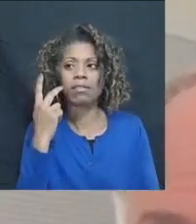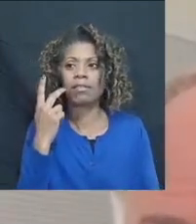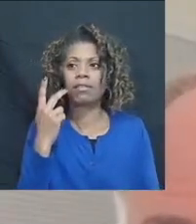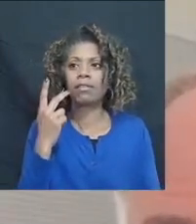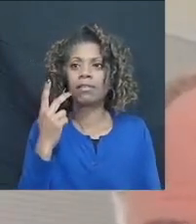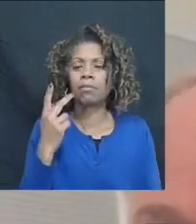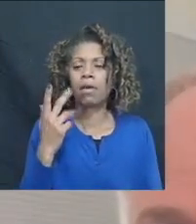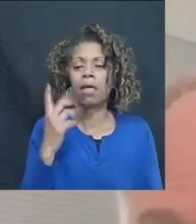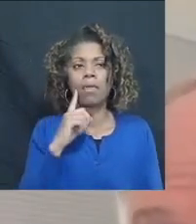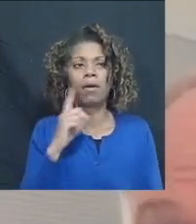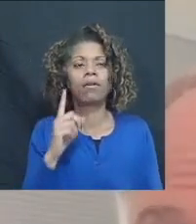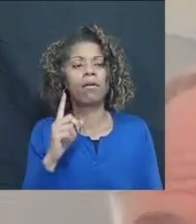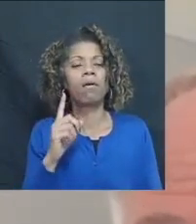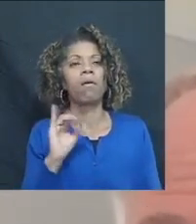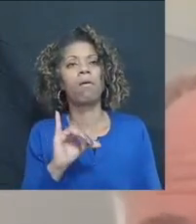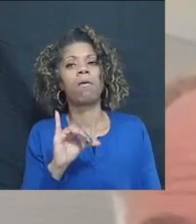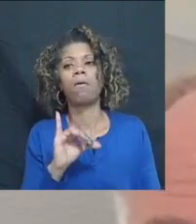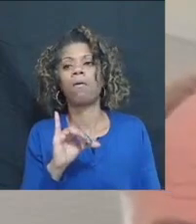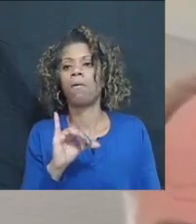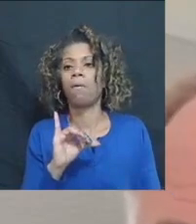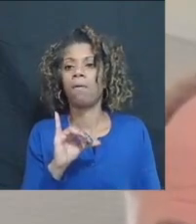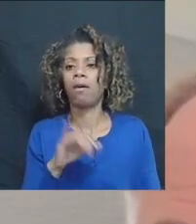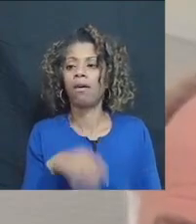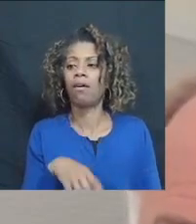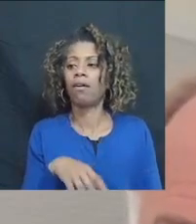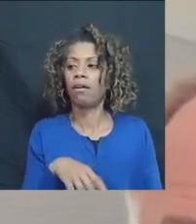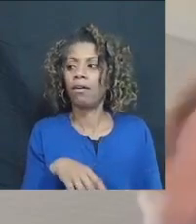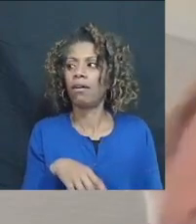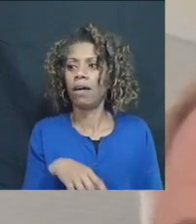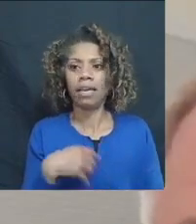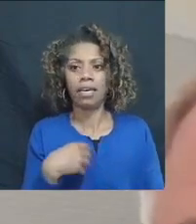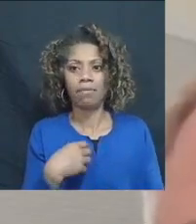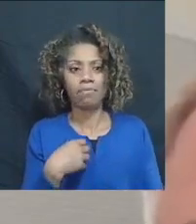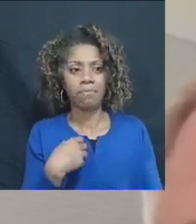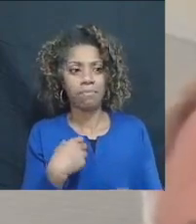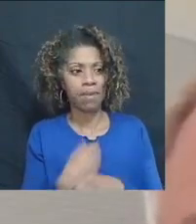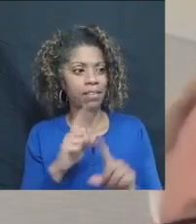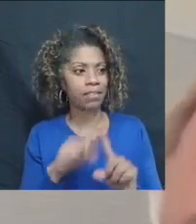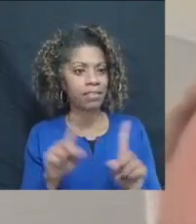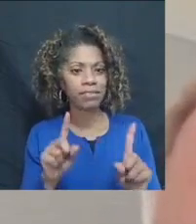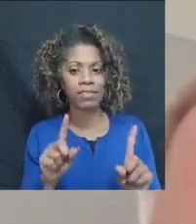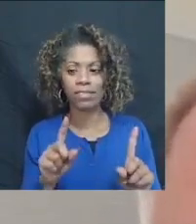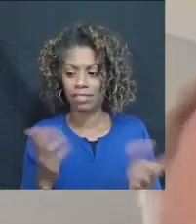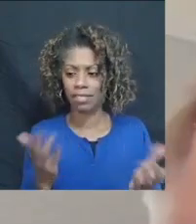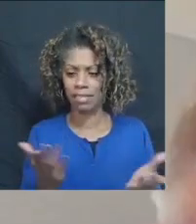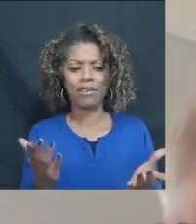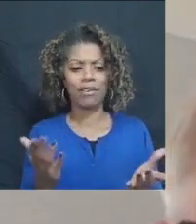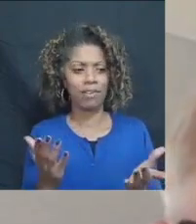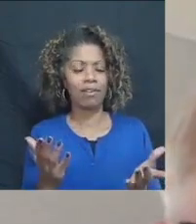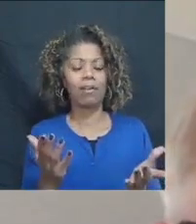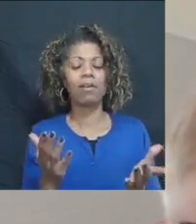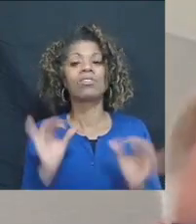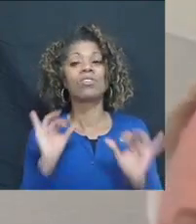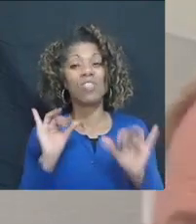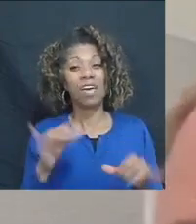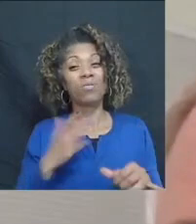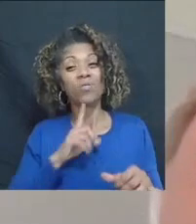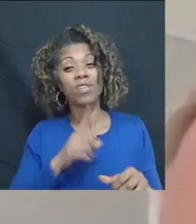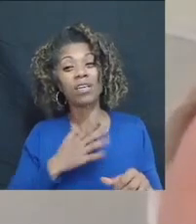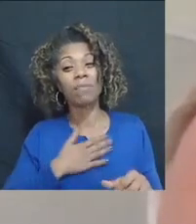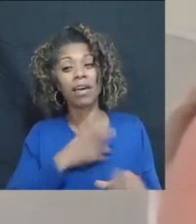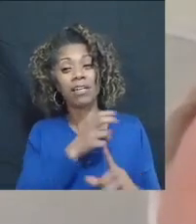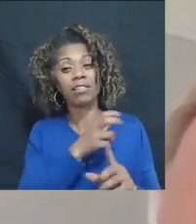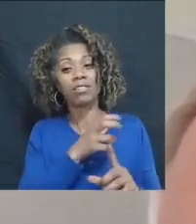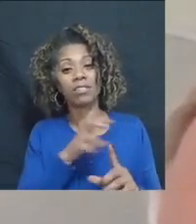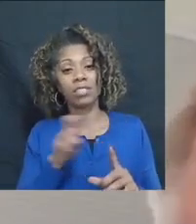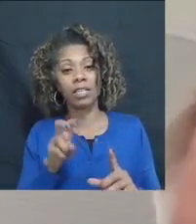into a career to try to make a difference. So that was sort of the transition from, you know, where I thought I was going to